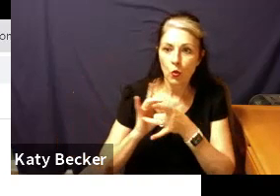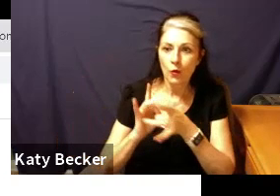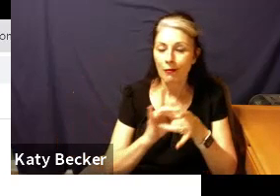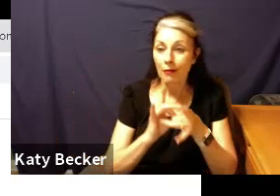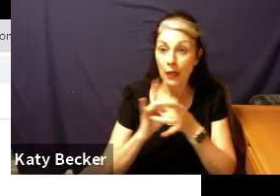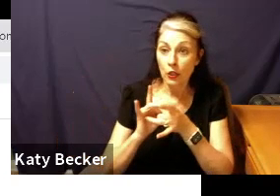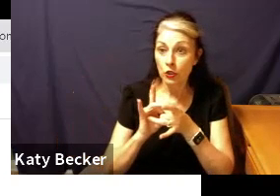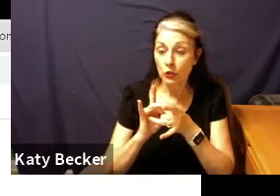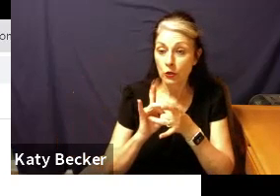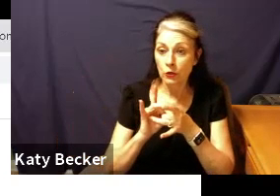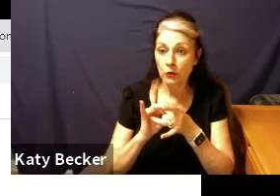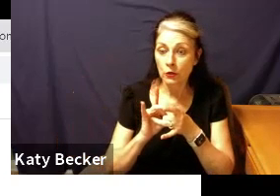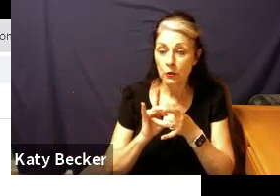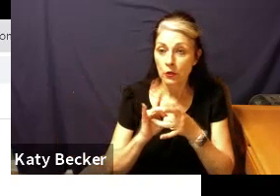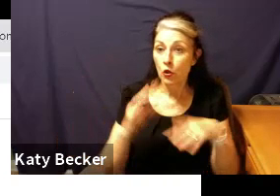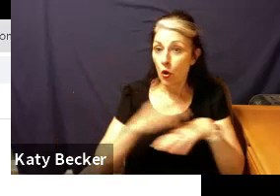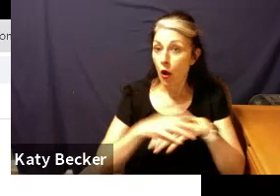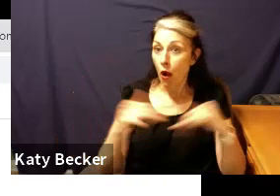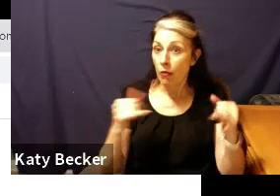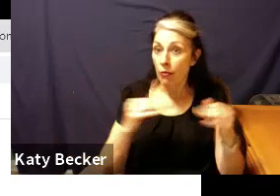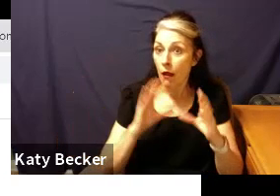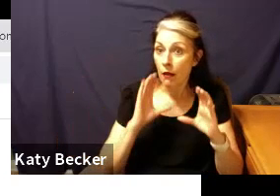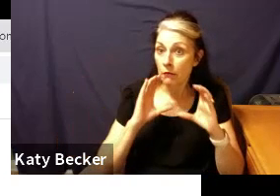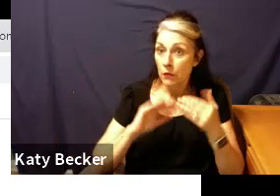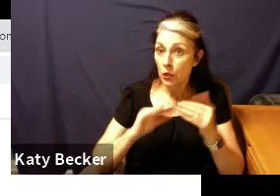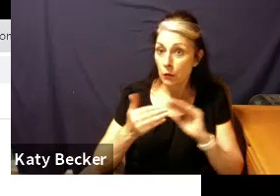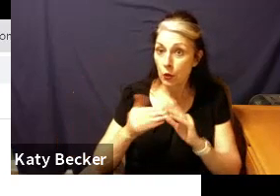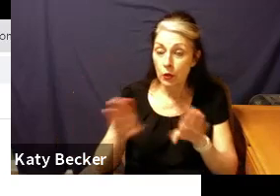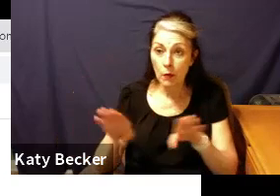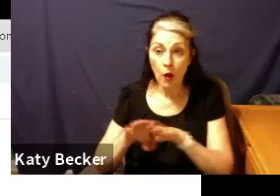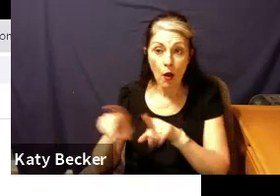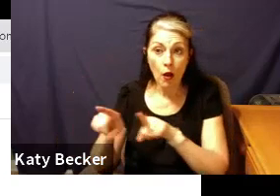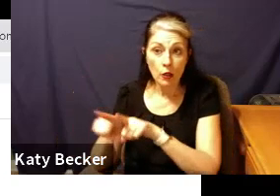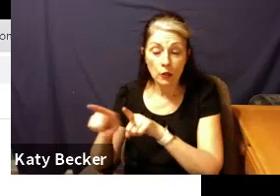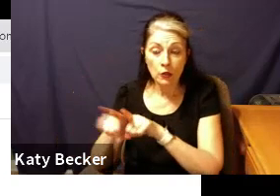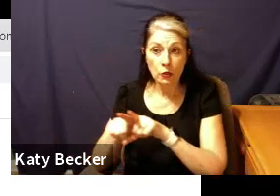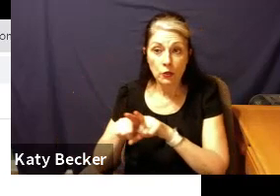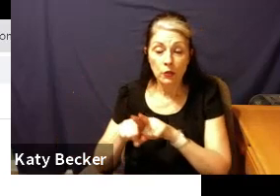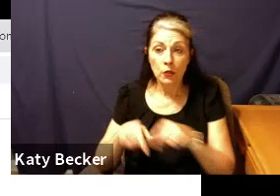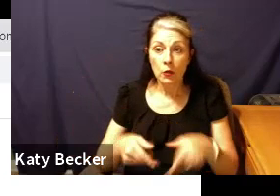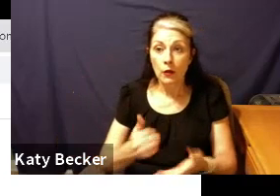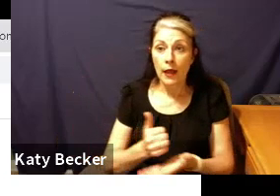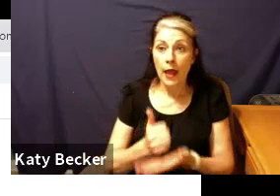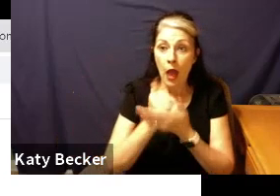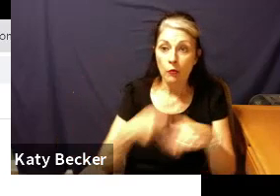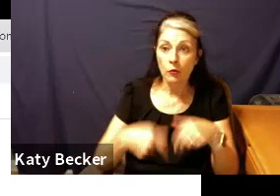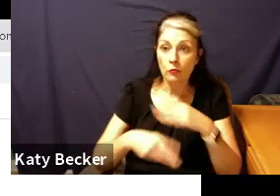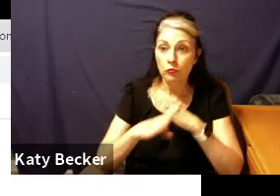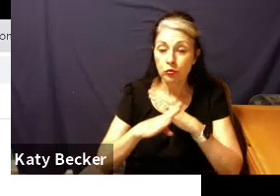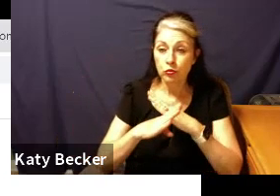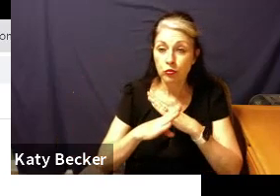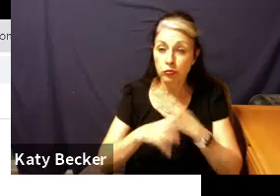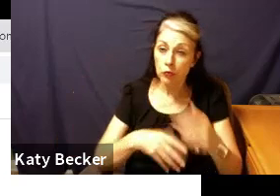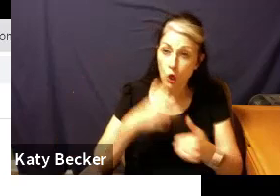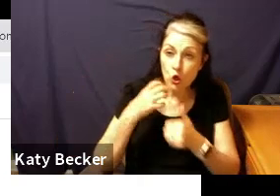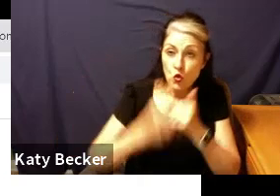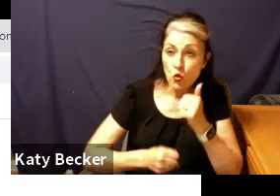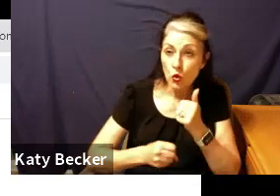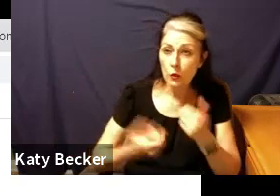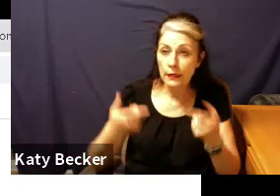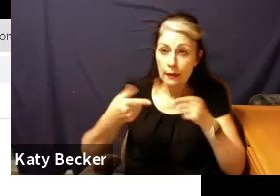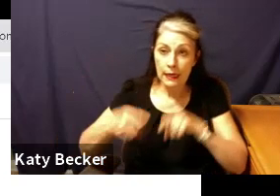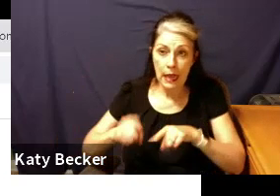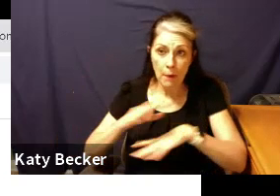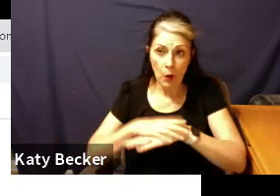in their online communities, but also to help to combat the cruelty that can occur